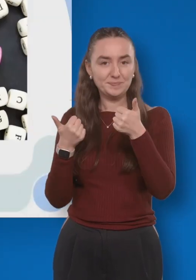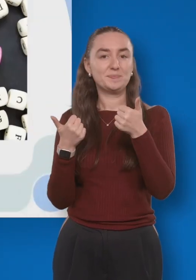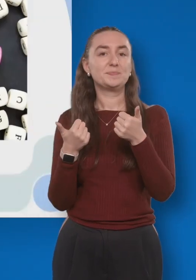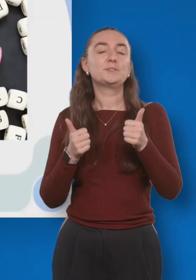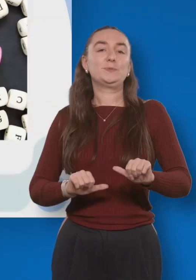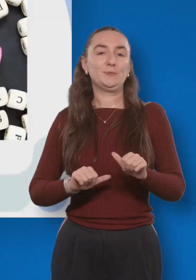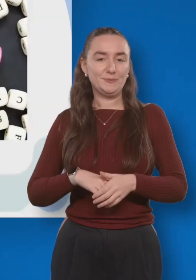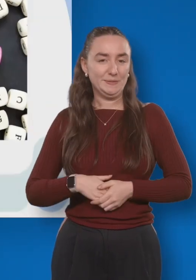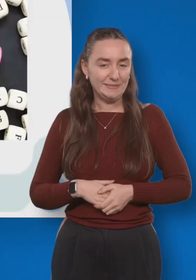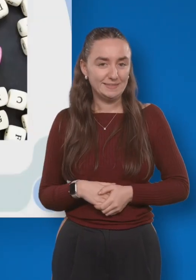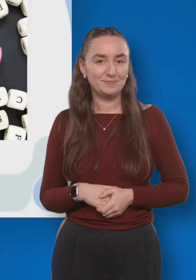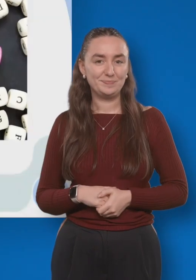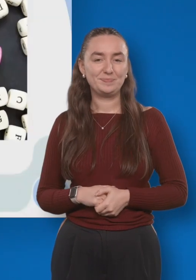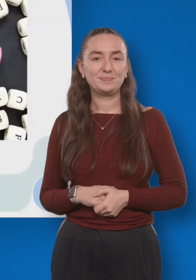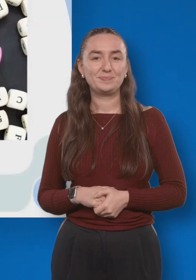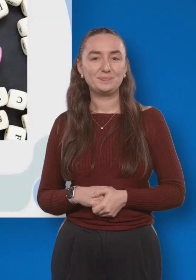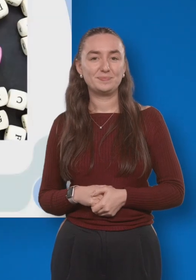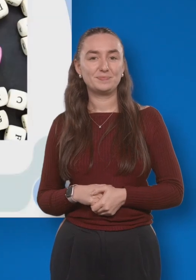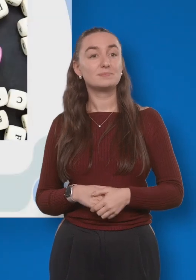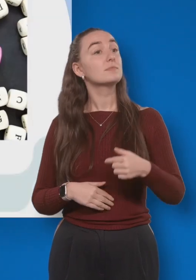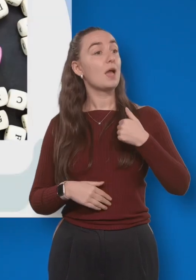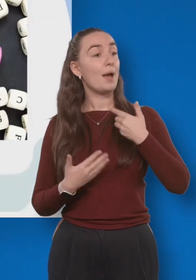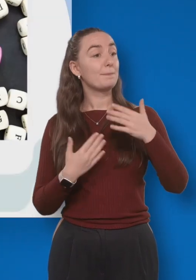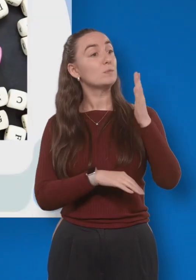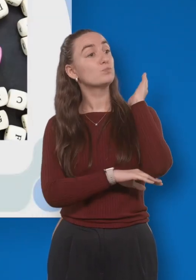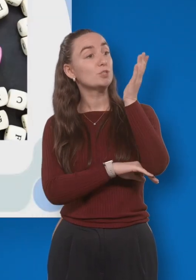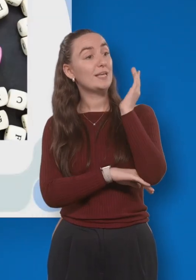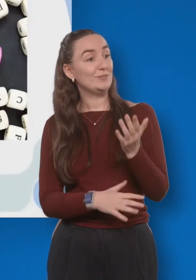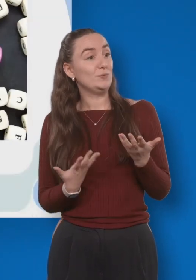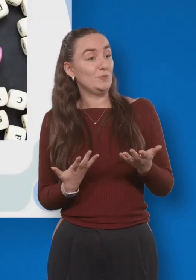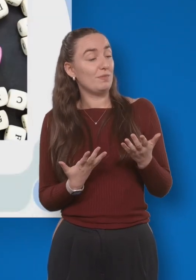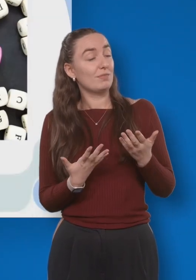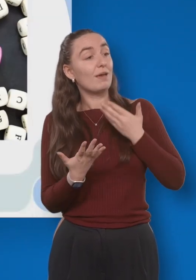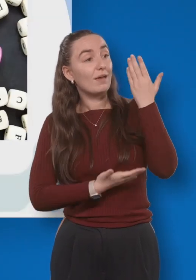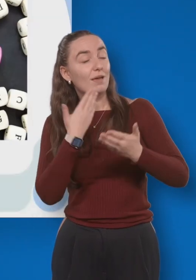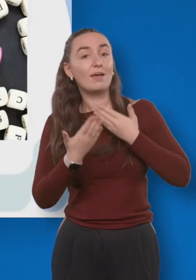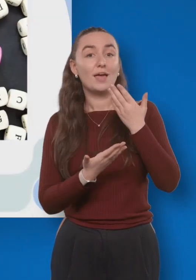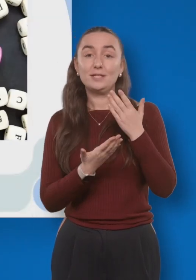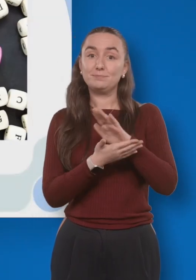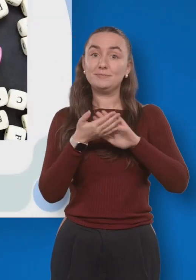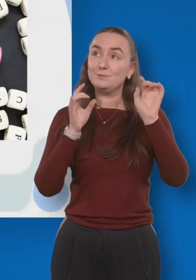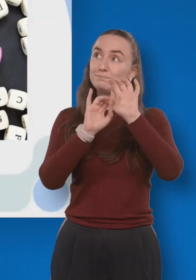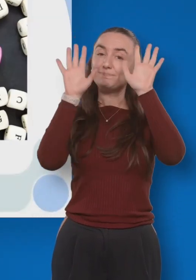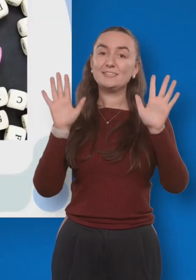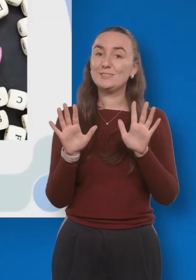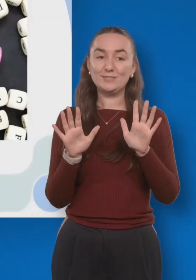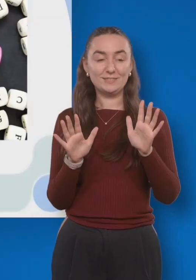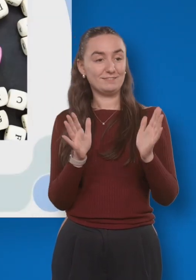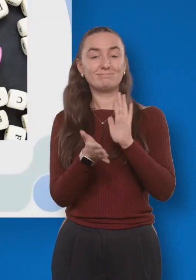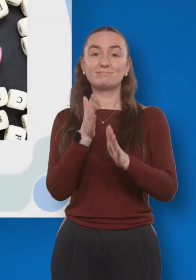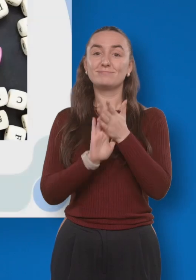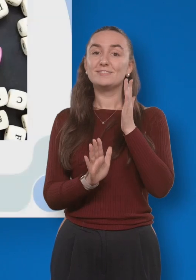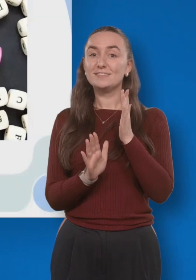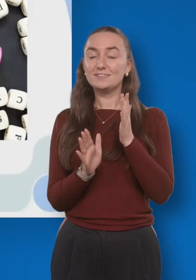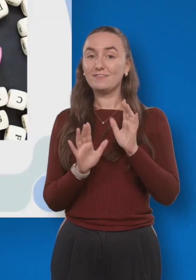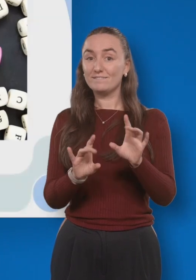So this is what I've presented today. Certainly is not a magic wand necessarily, and it doesn't